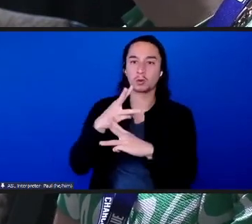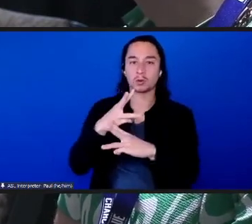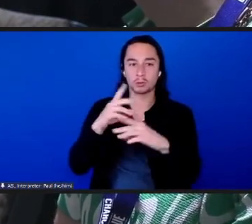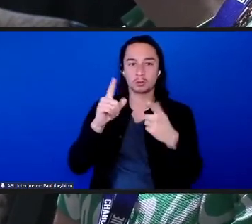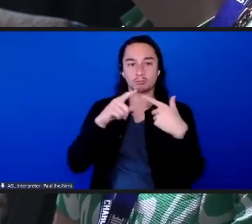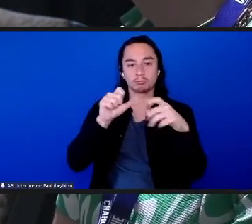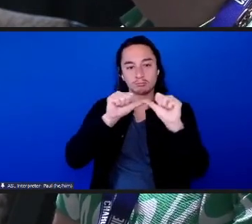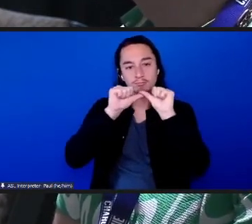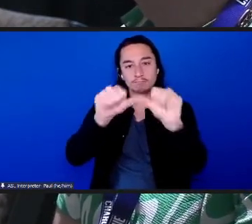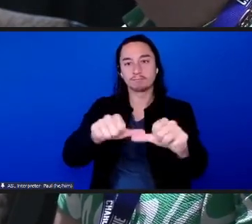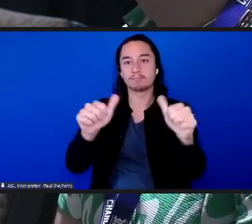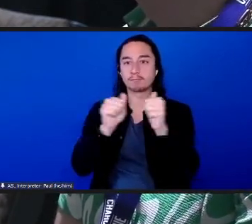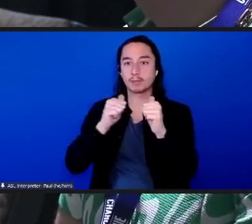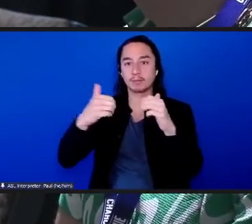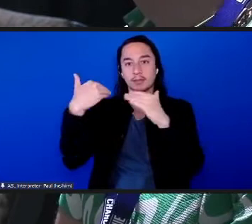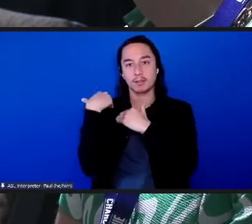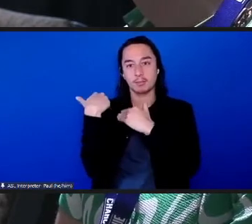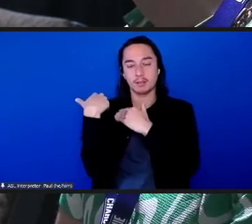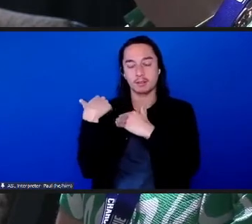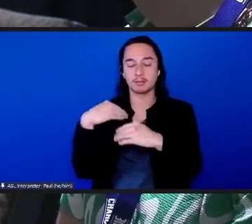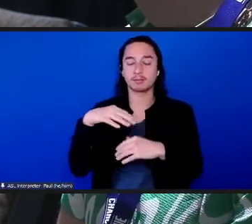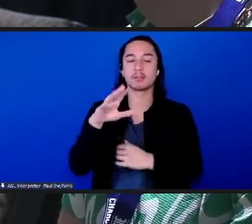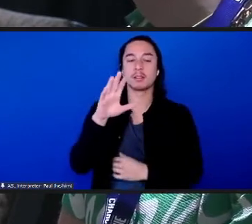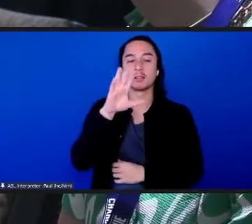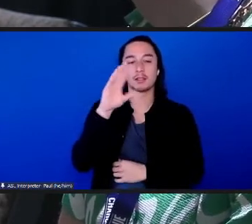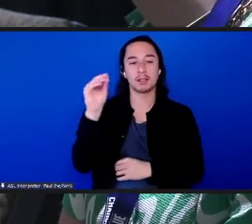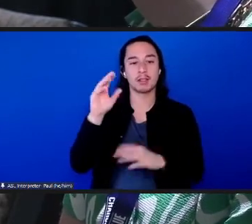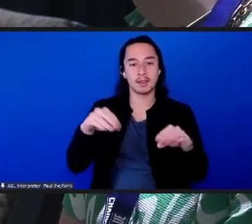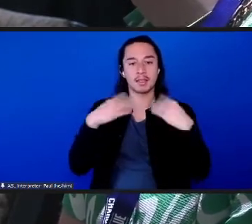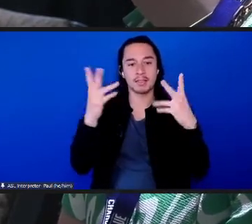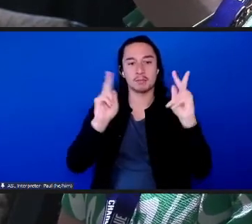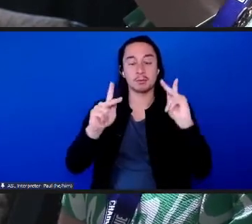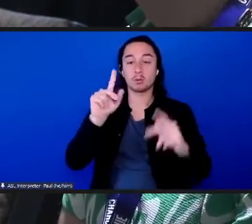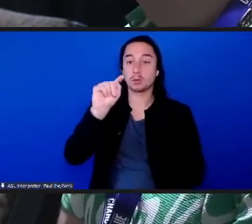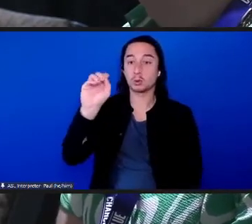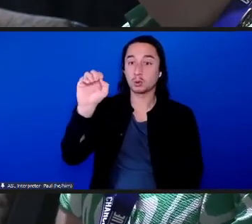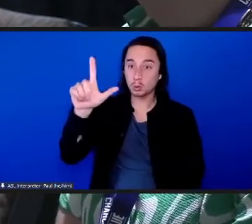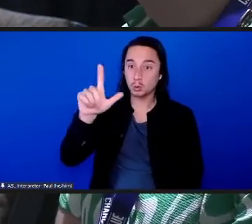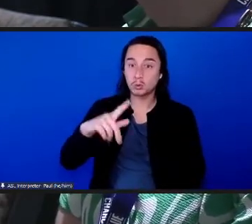continue on with accountability and give folks tools and resources